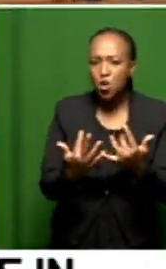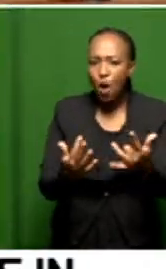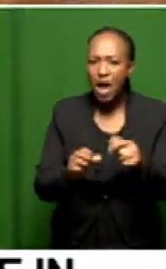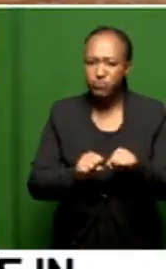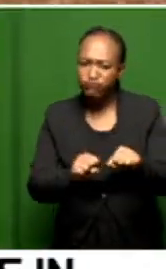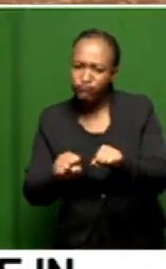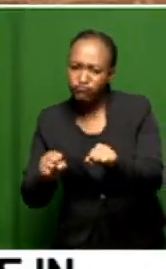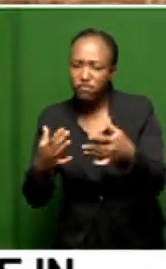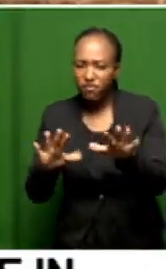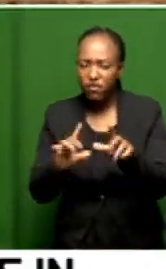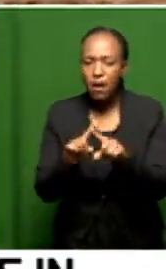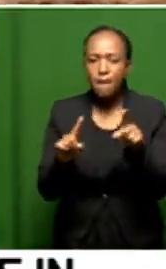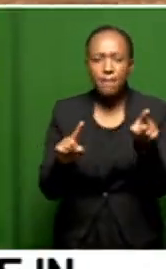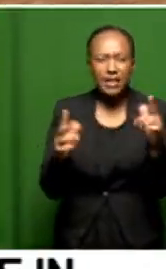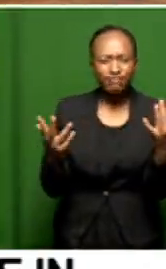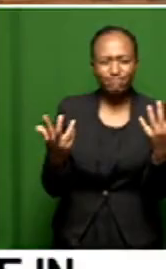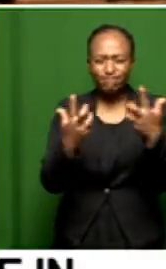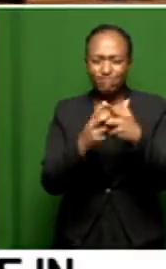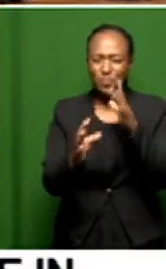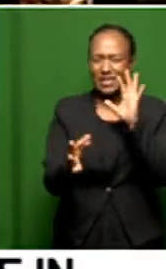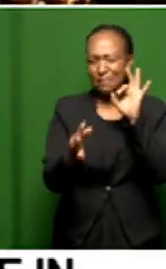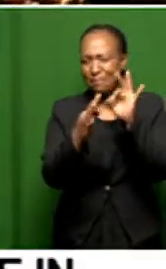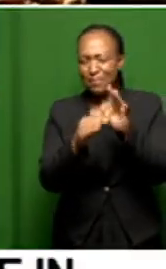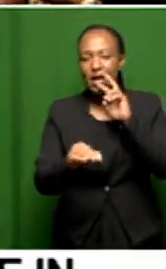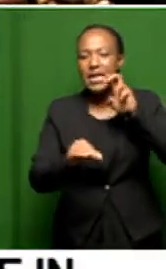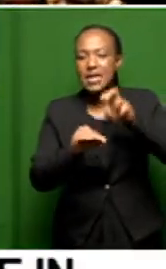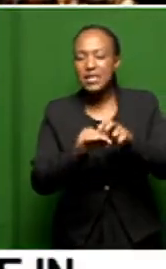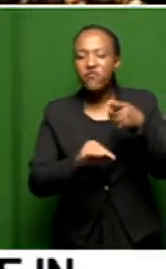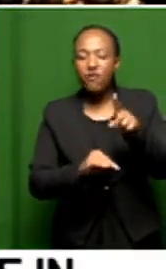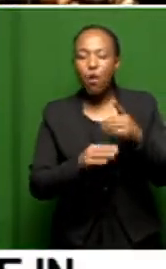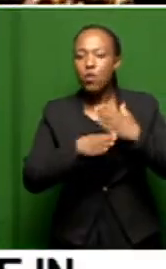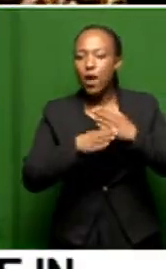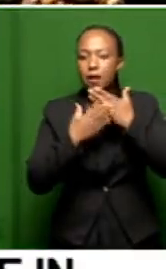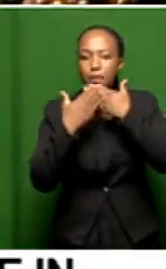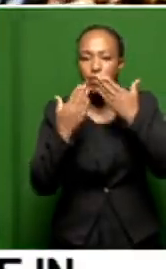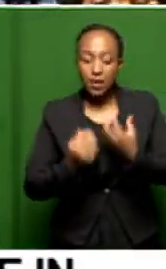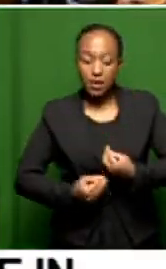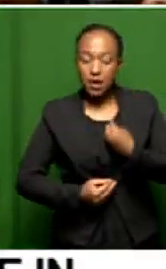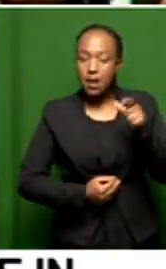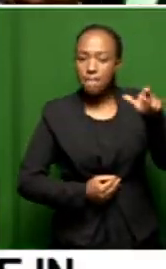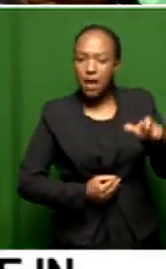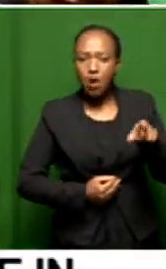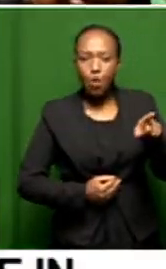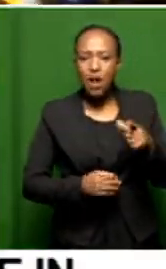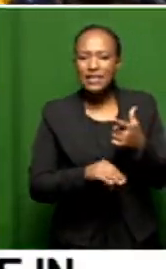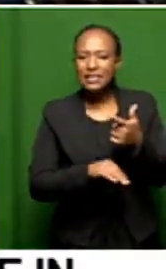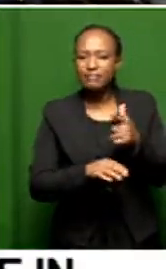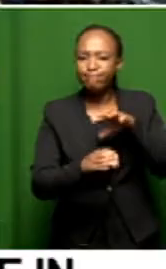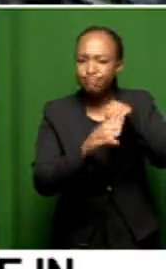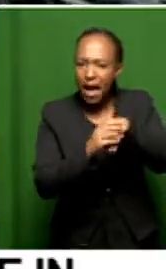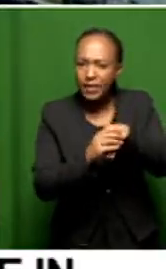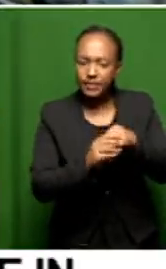on, whereas it doesn't really speak to the specific needs and interests of an unemployed young person who's sitting in a ward, who's sitting